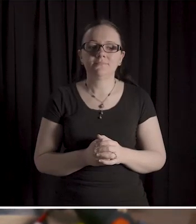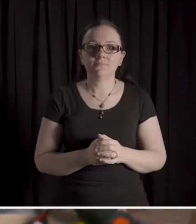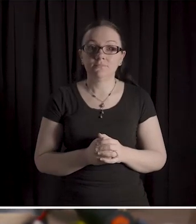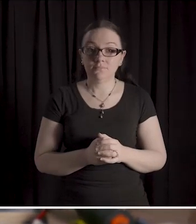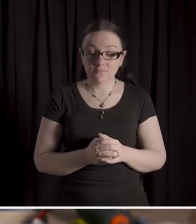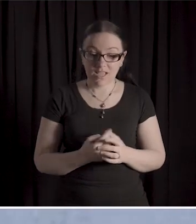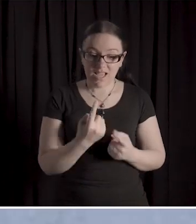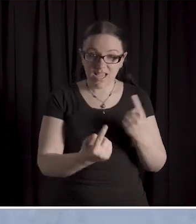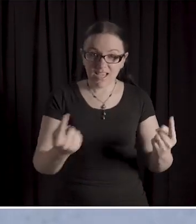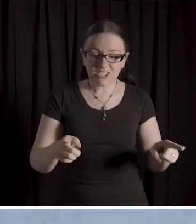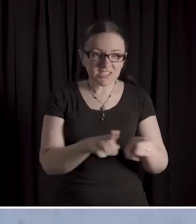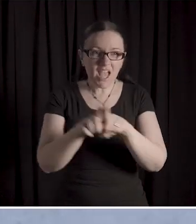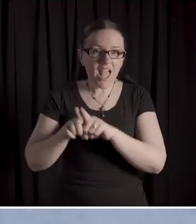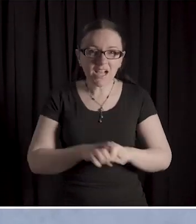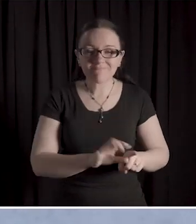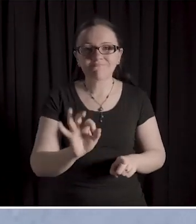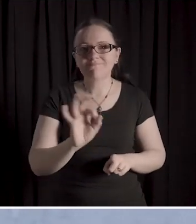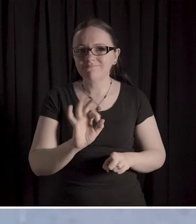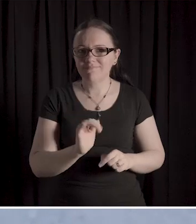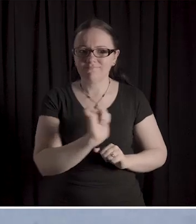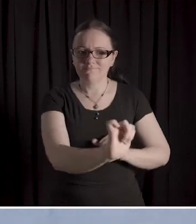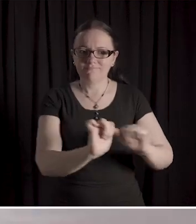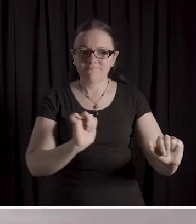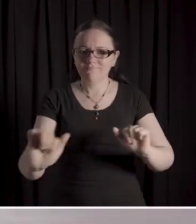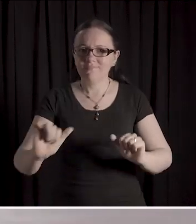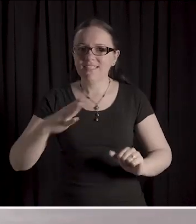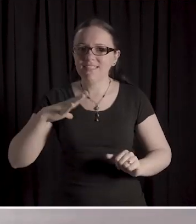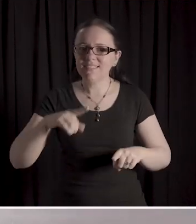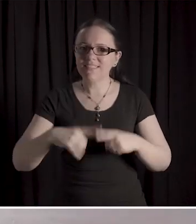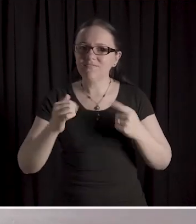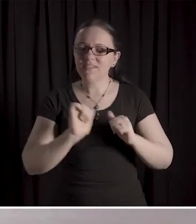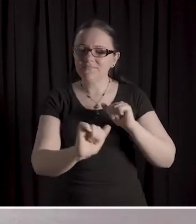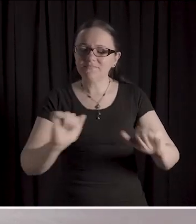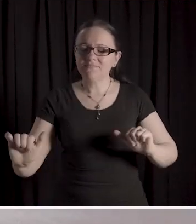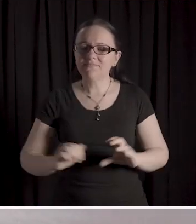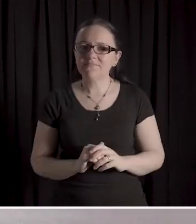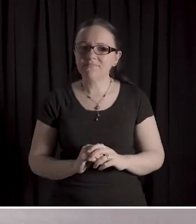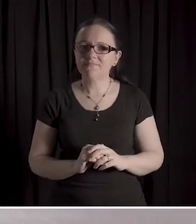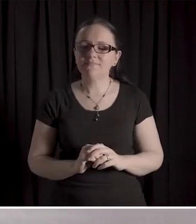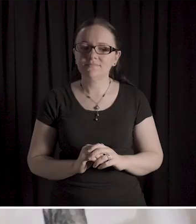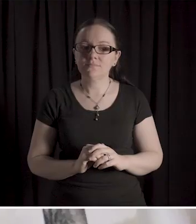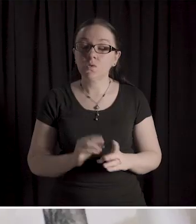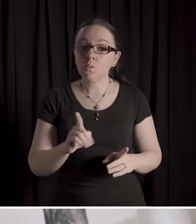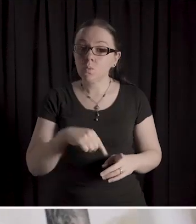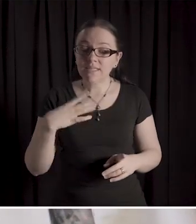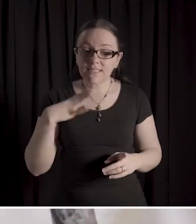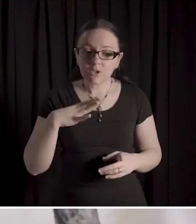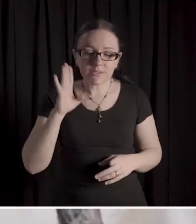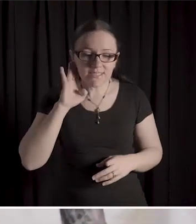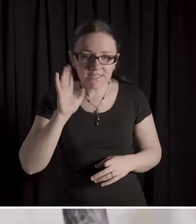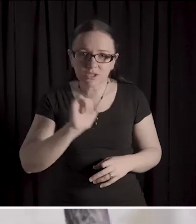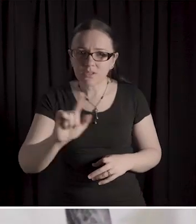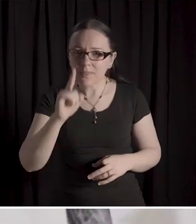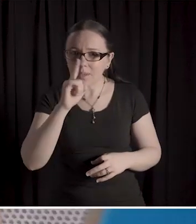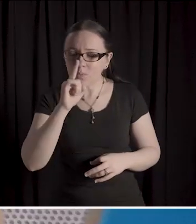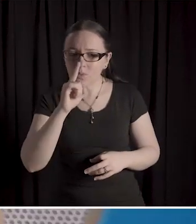individual has a unique need and need to be supported differently. Really listening to our users and letting